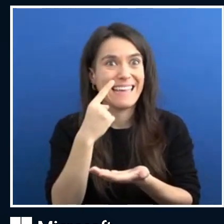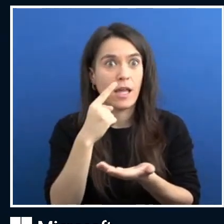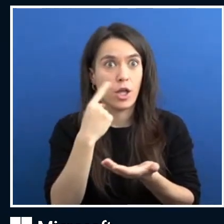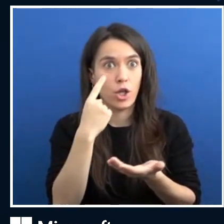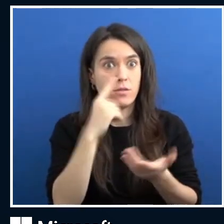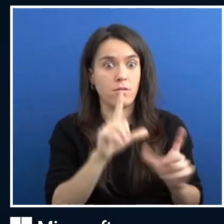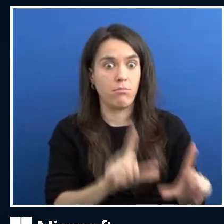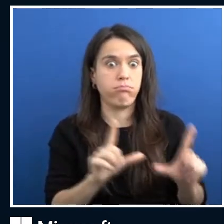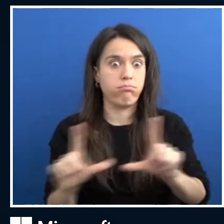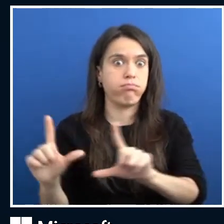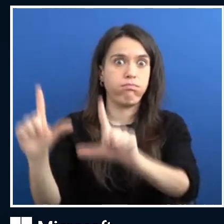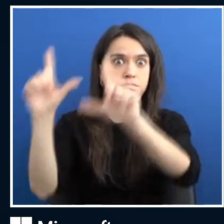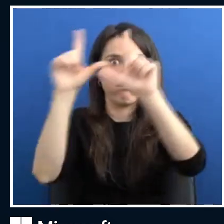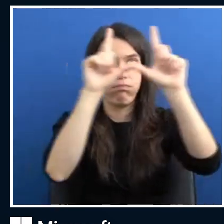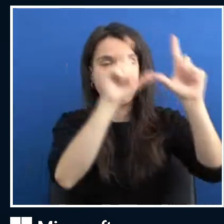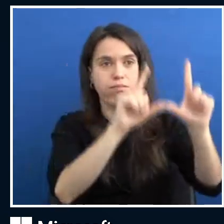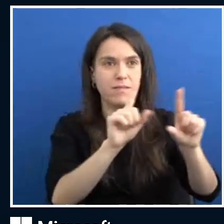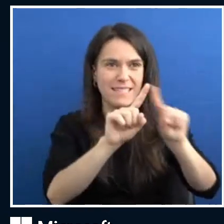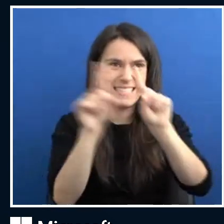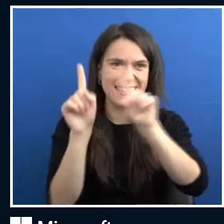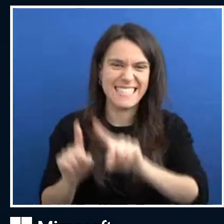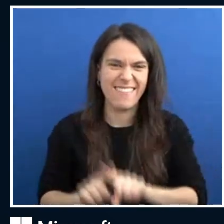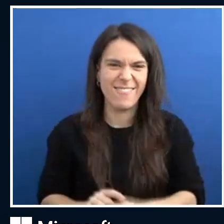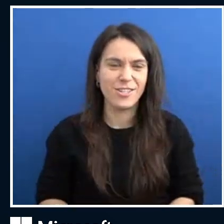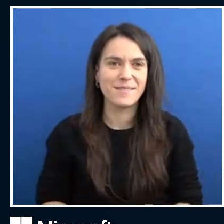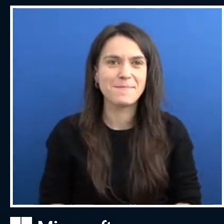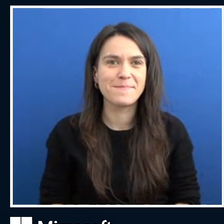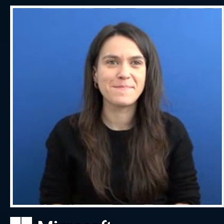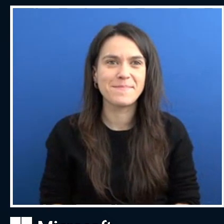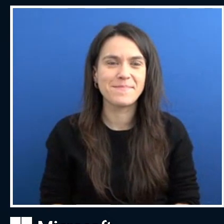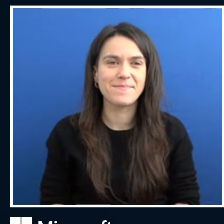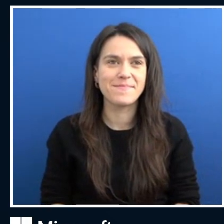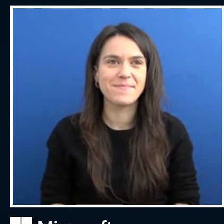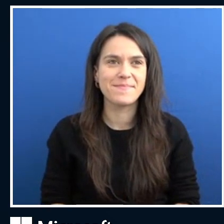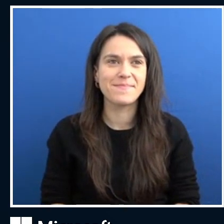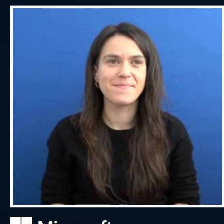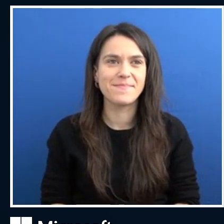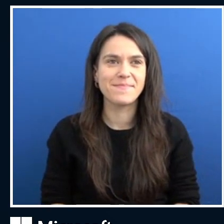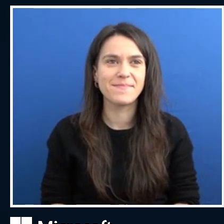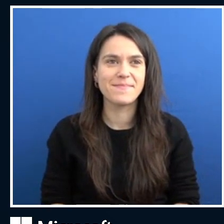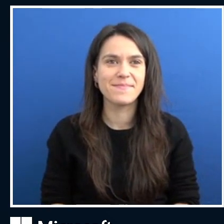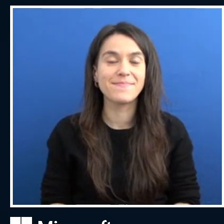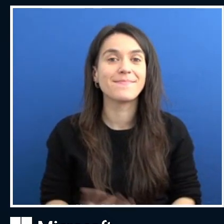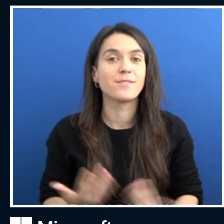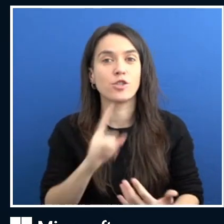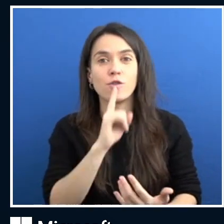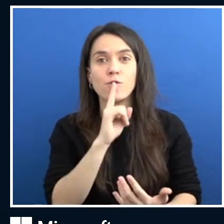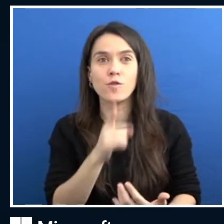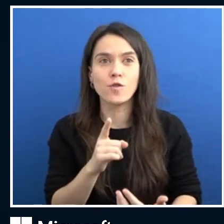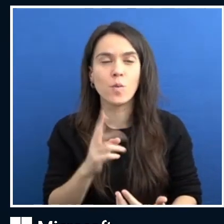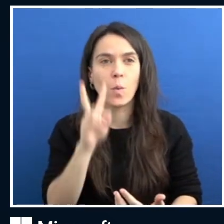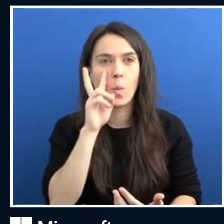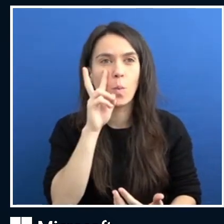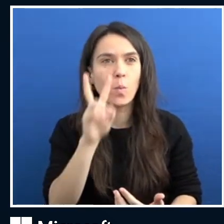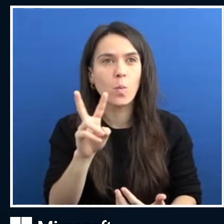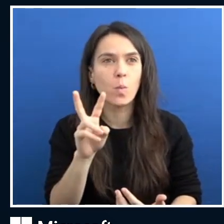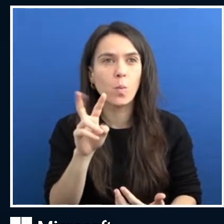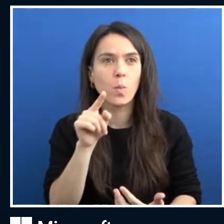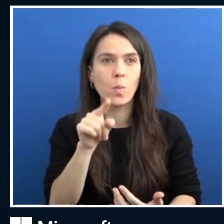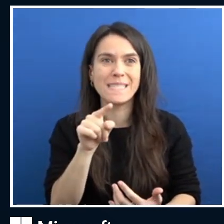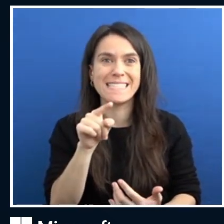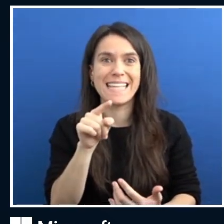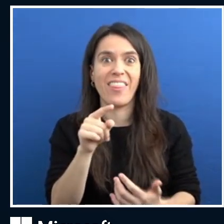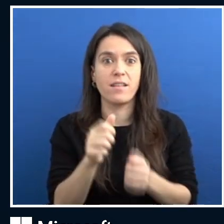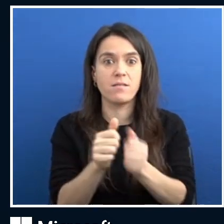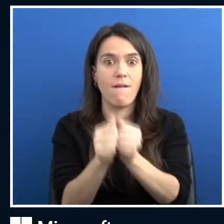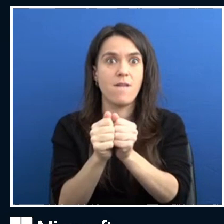inverse relationship between the two, right? So ideally, what we'll have to see in the end is that the coefficient that we get for this specific value, that is L stat,